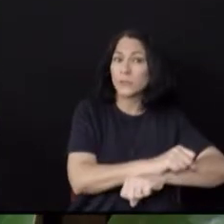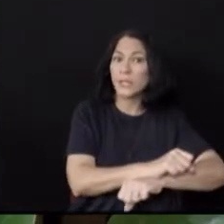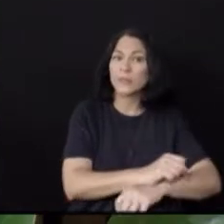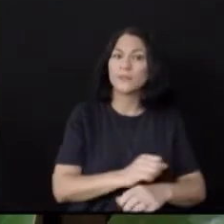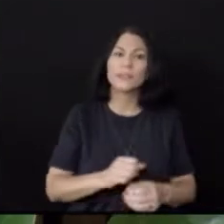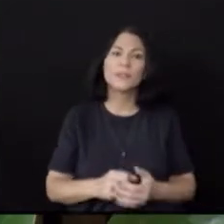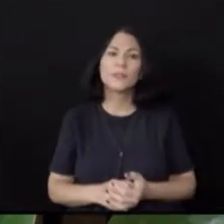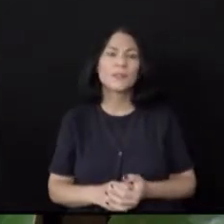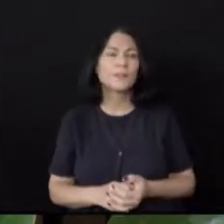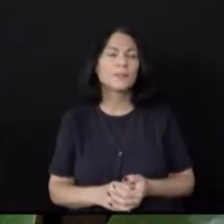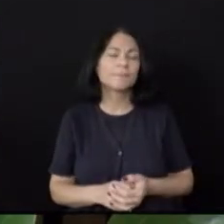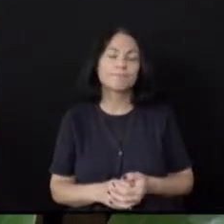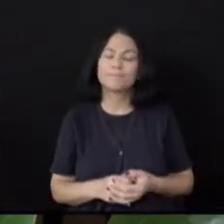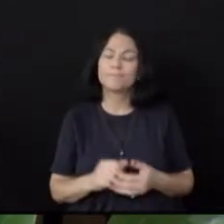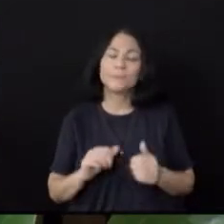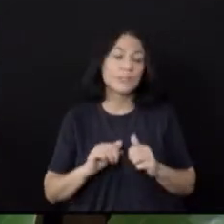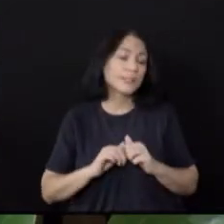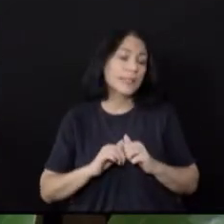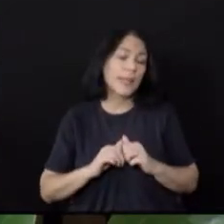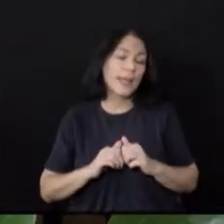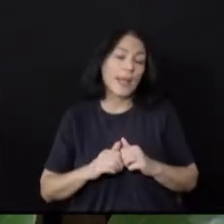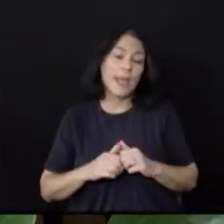Hornsby, it's just the way it is.